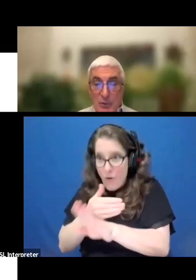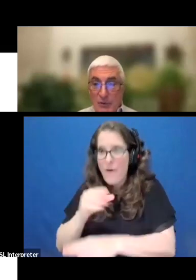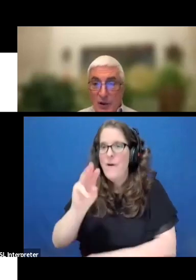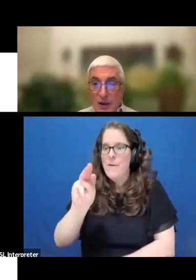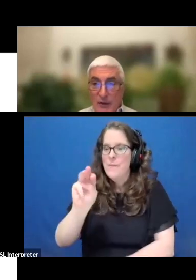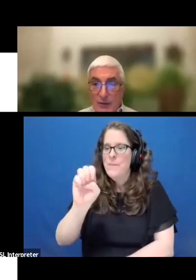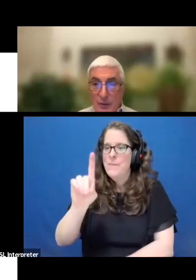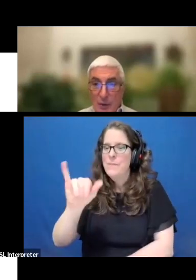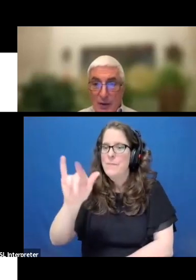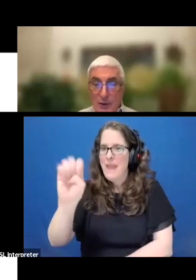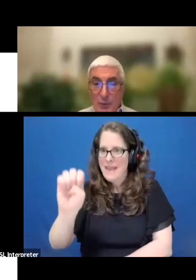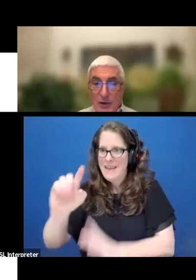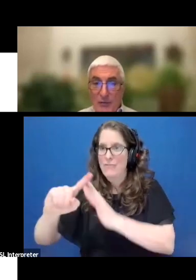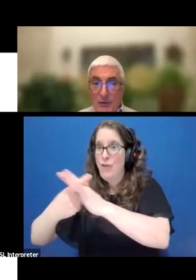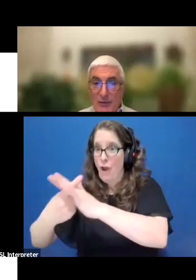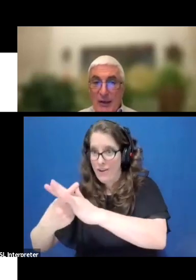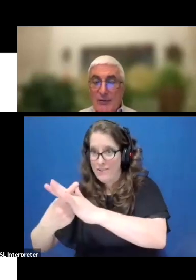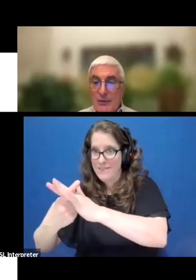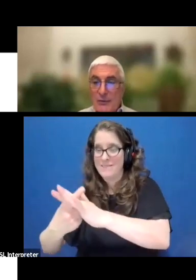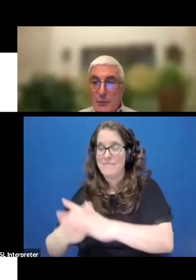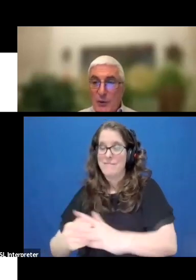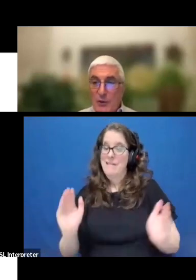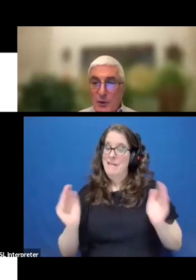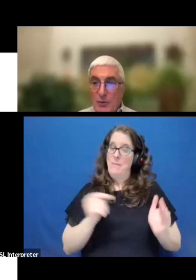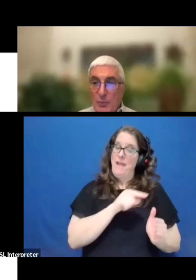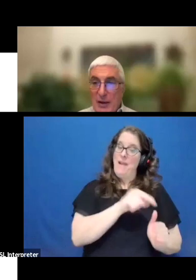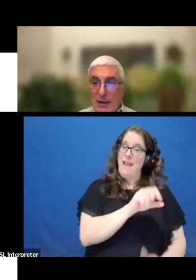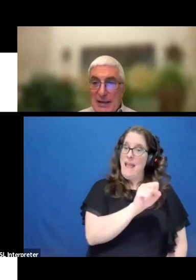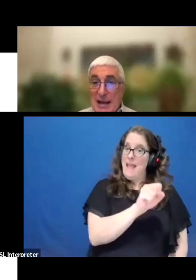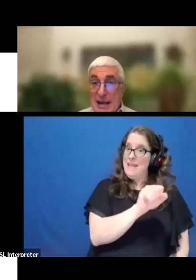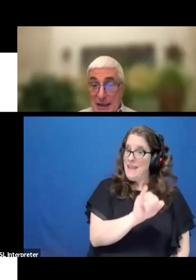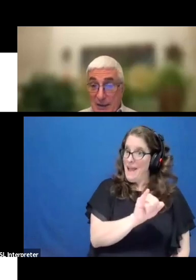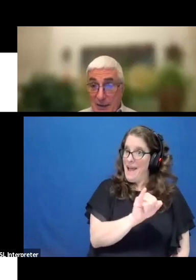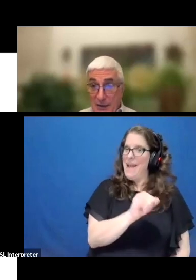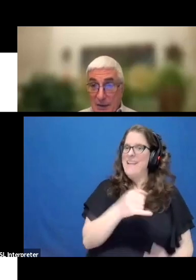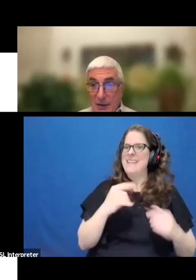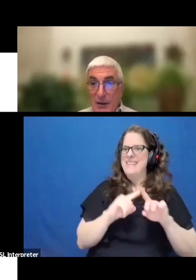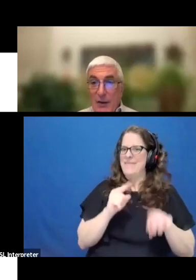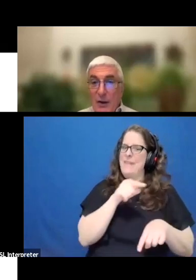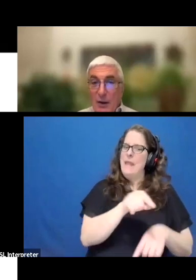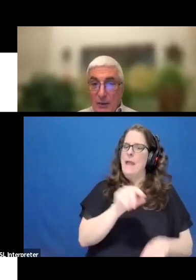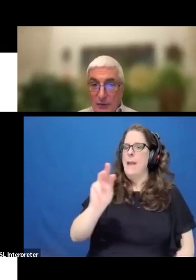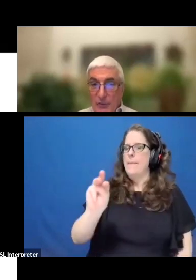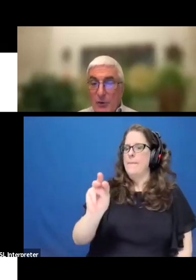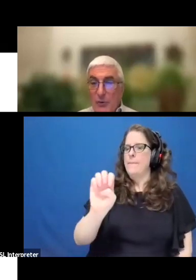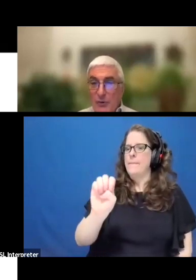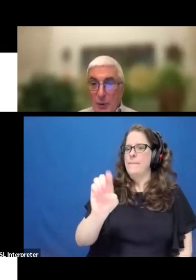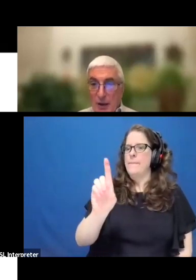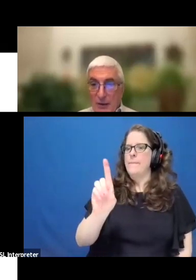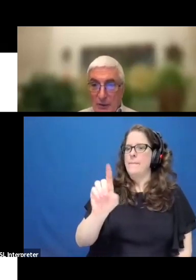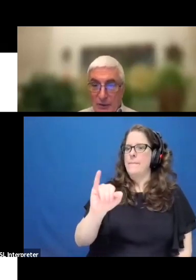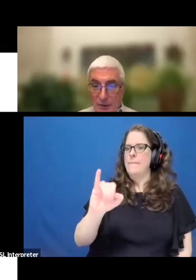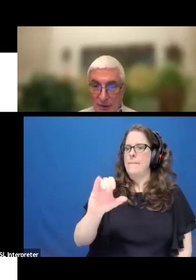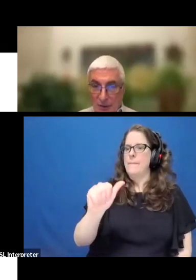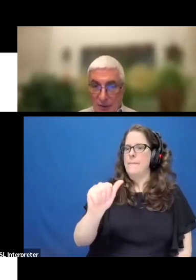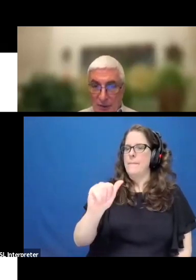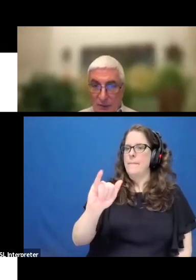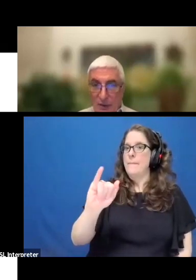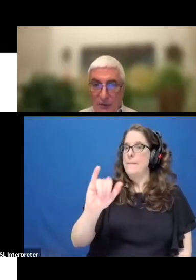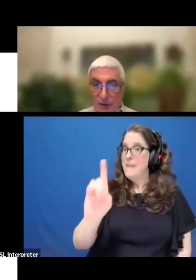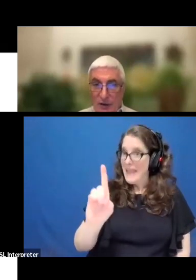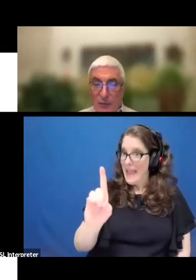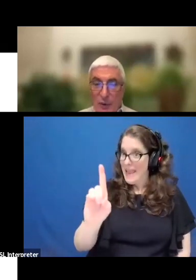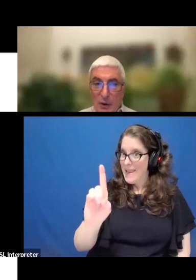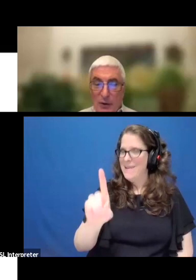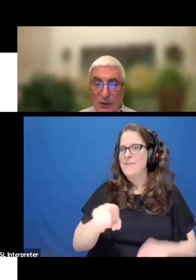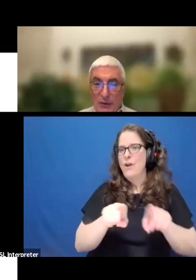SSI provides a medical benefit. It's a different one called Medicaid, also known as medical assistance in